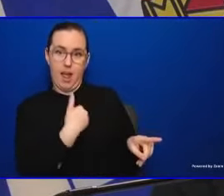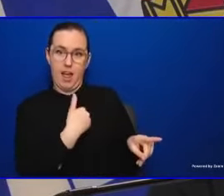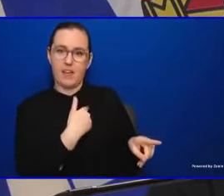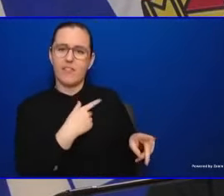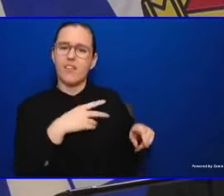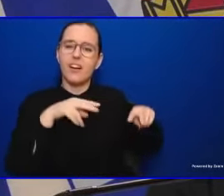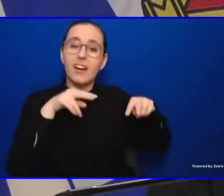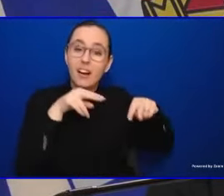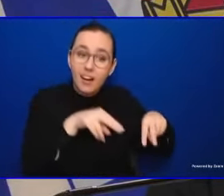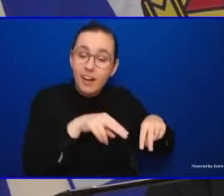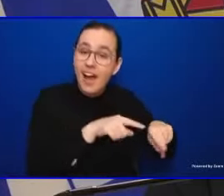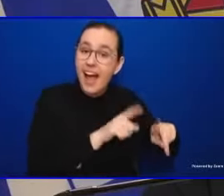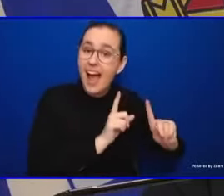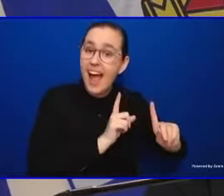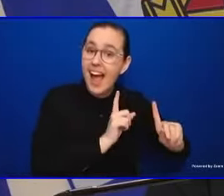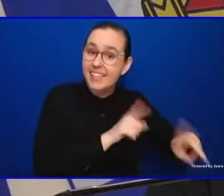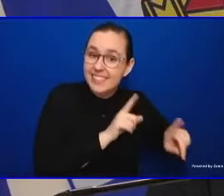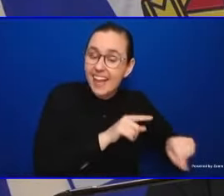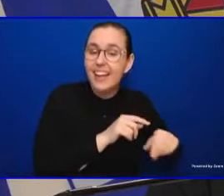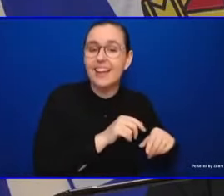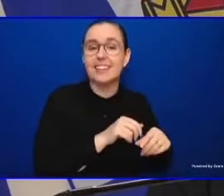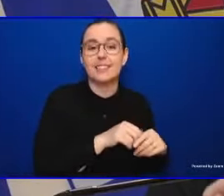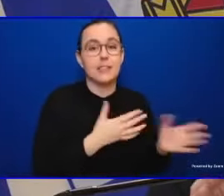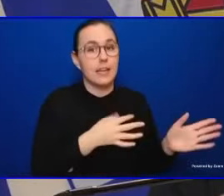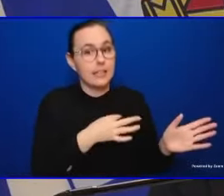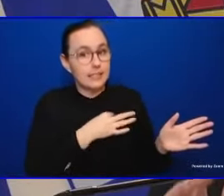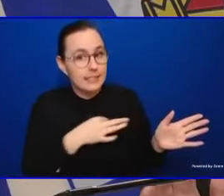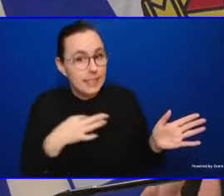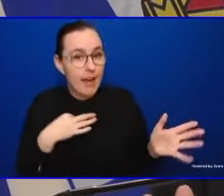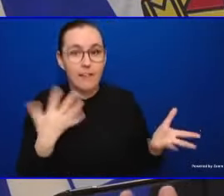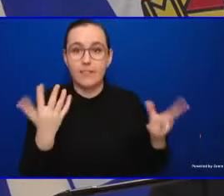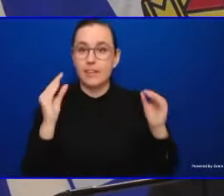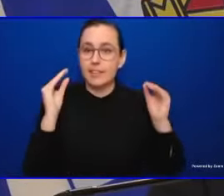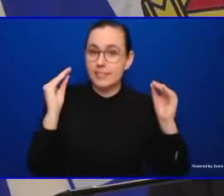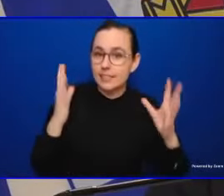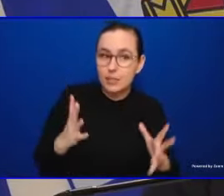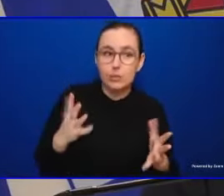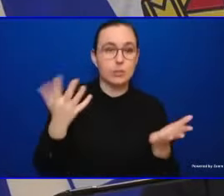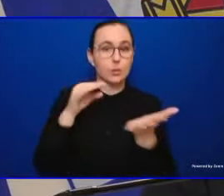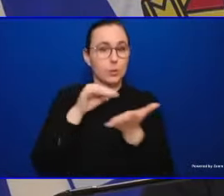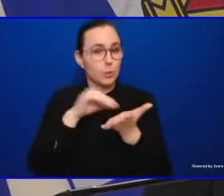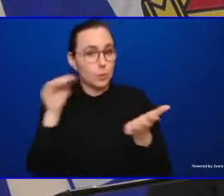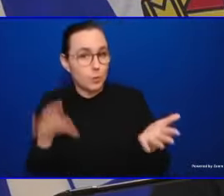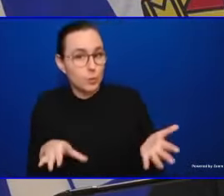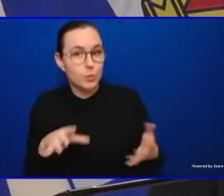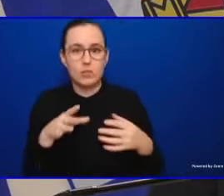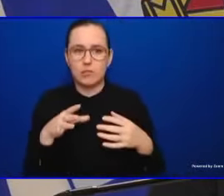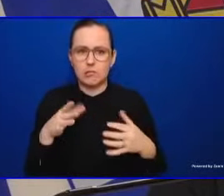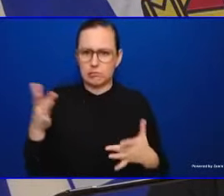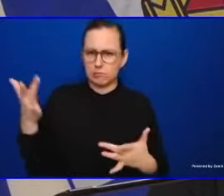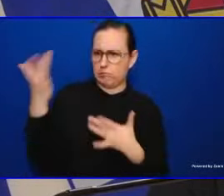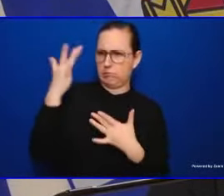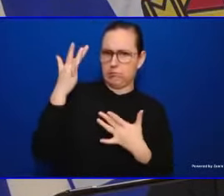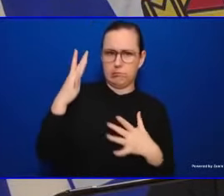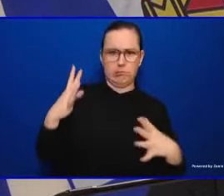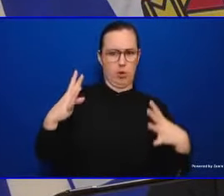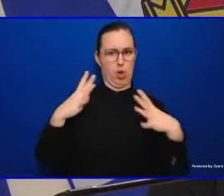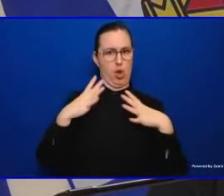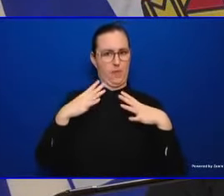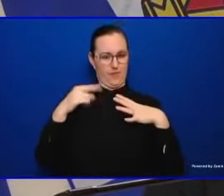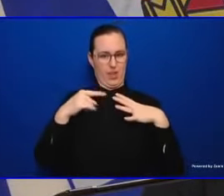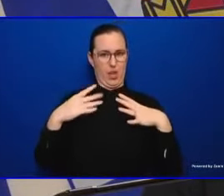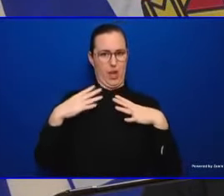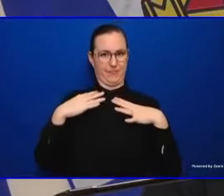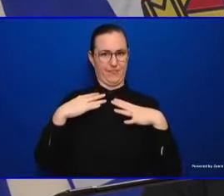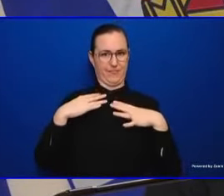and students who are off ill. So that continues and remains in place. What we are no longer able to do